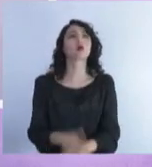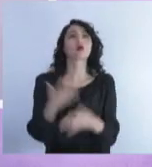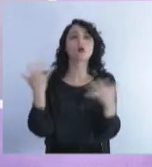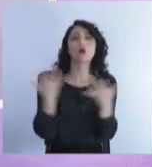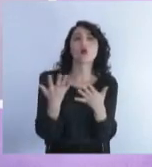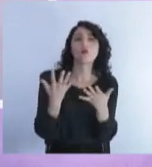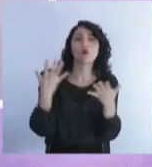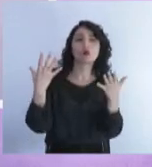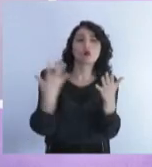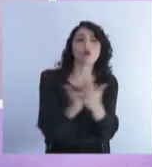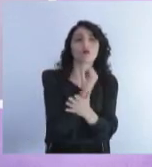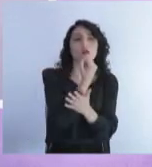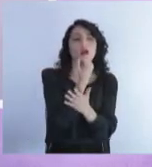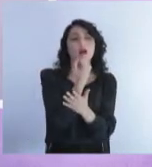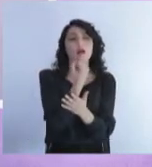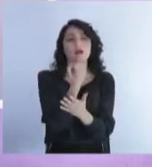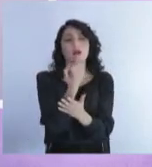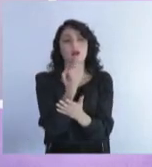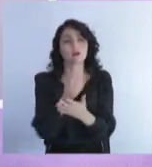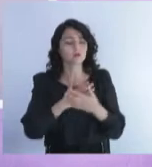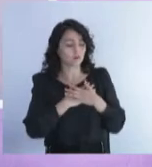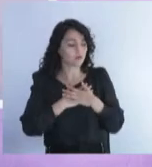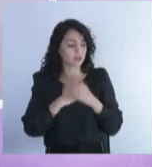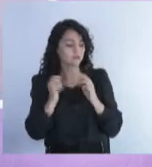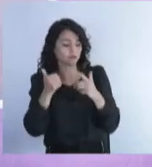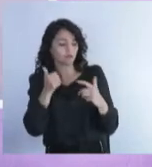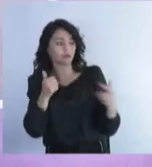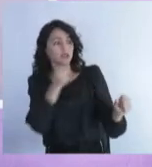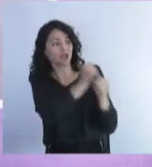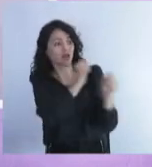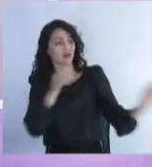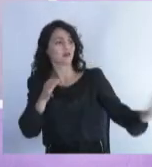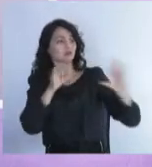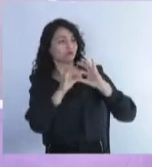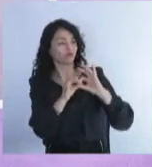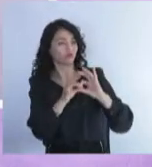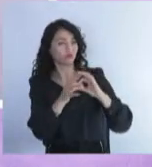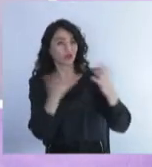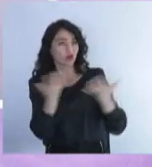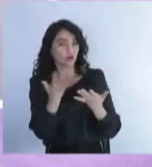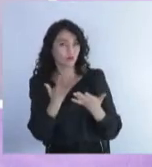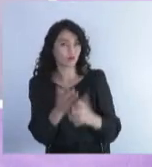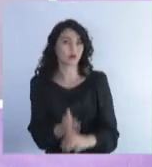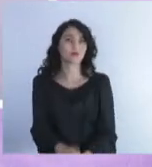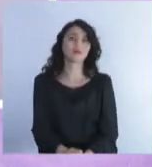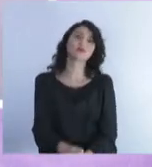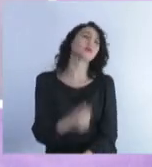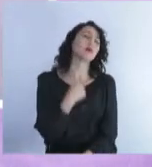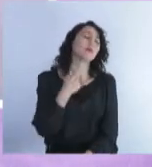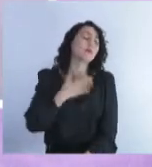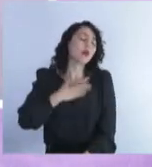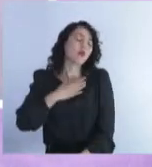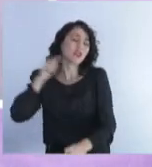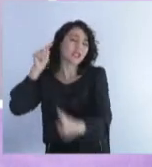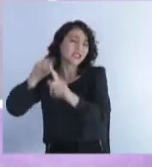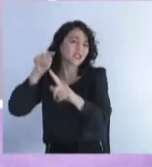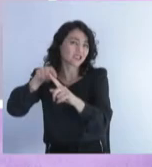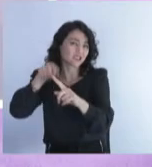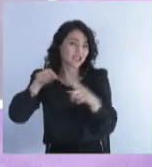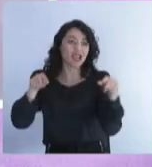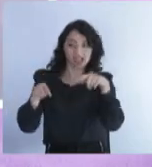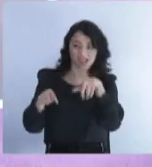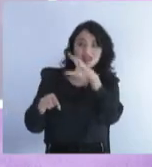have work that aligns our skill set, what we're passionate about, and what matters to